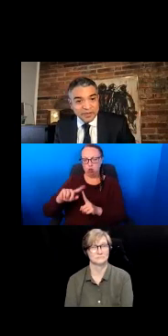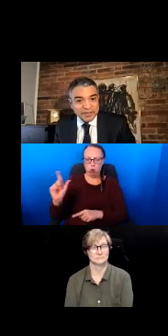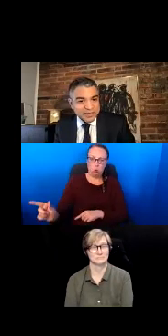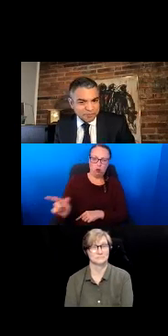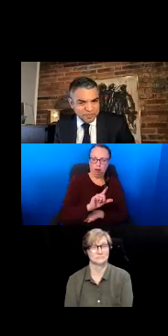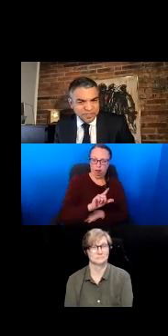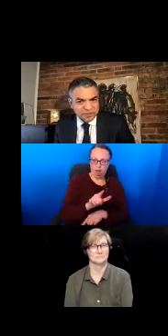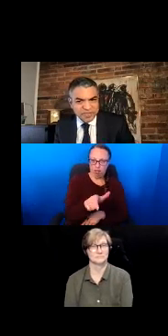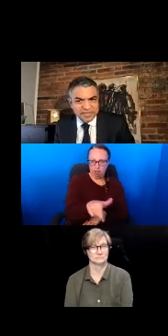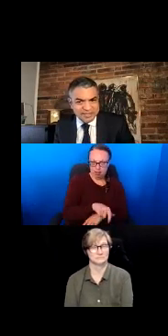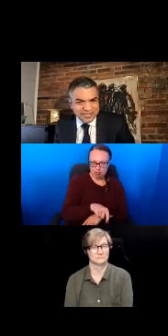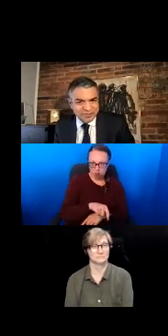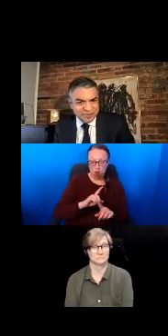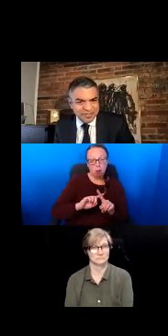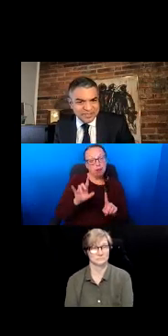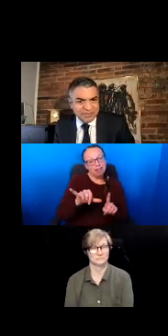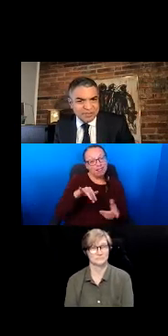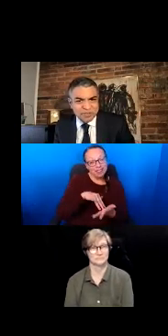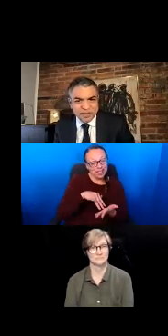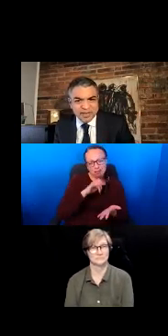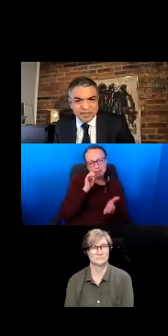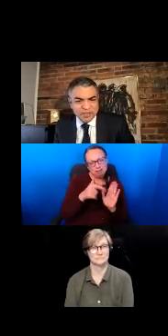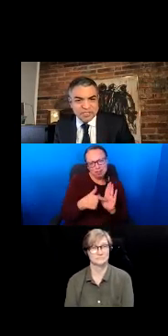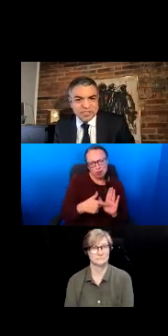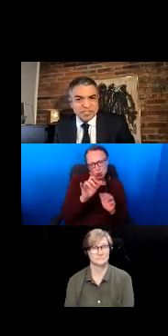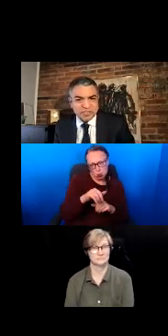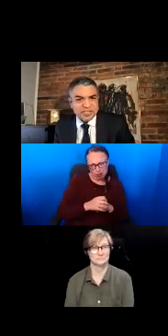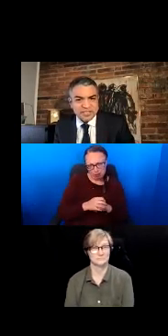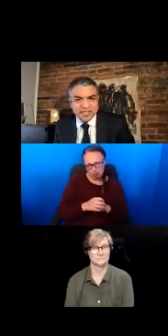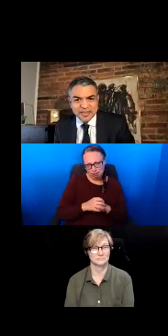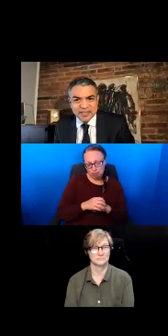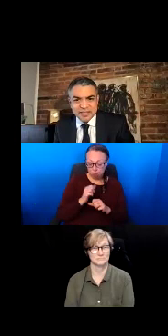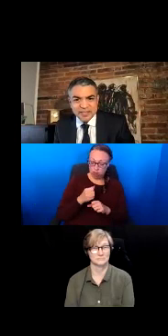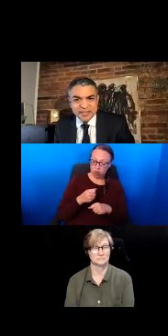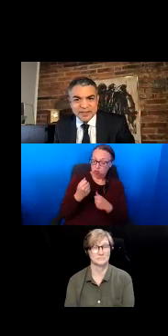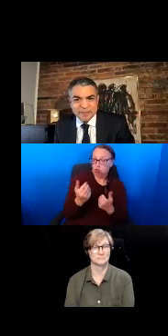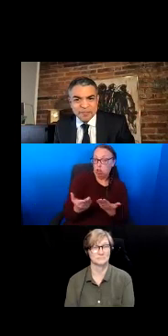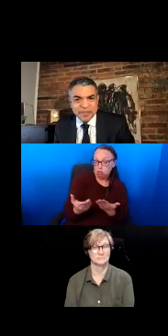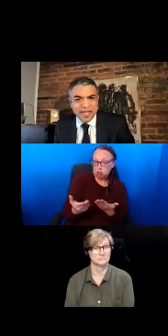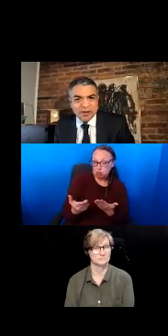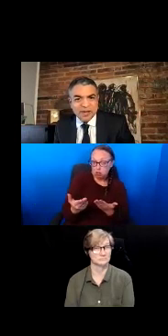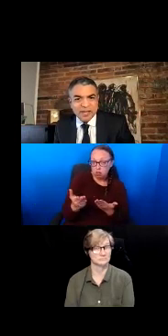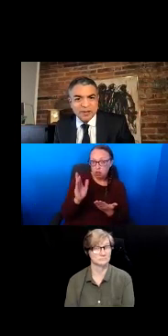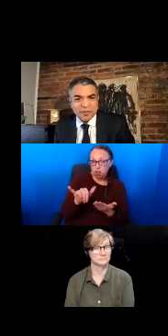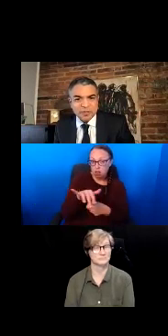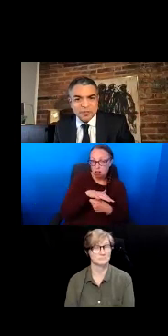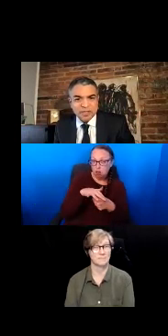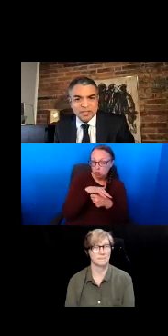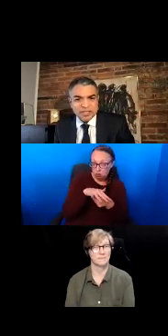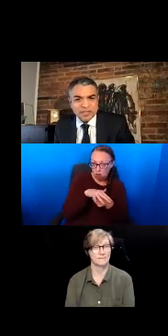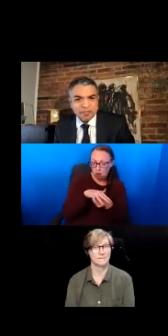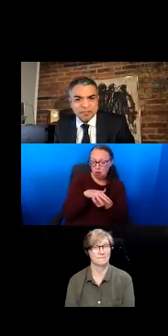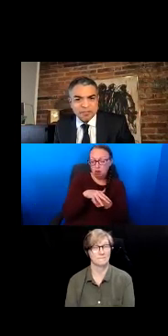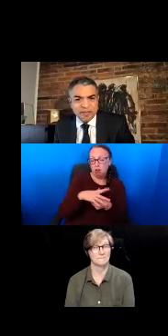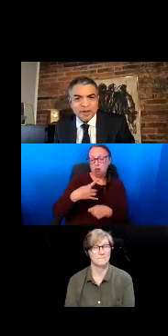But this particular study doesn't really demonstrate that, right? It just suggests that the area in which we